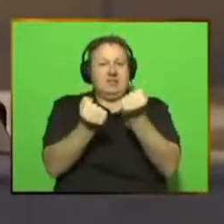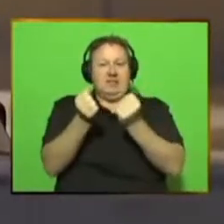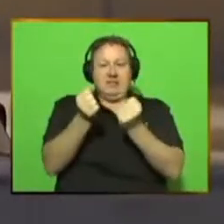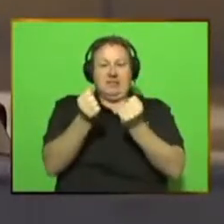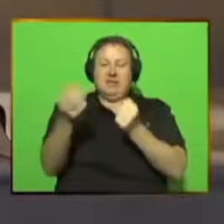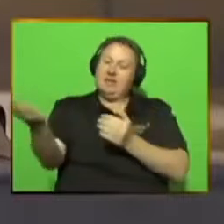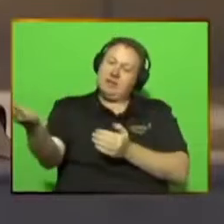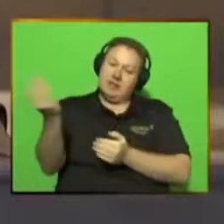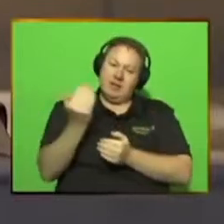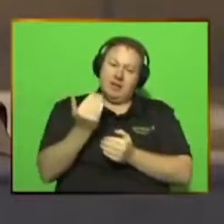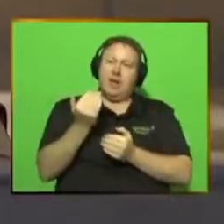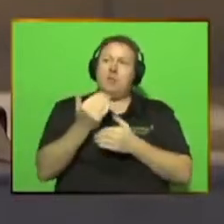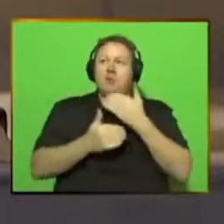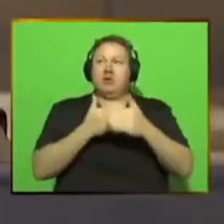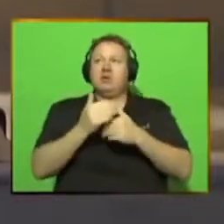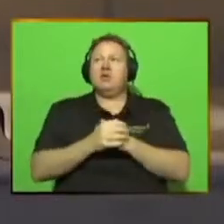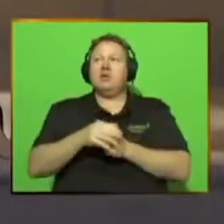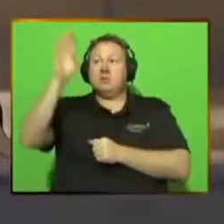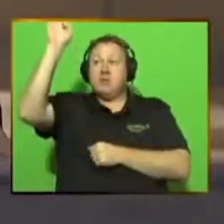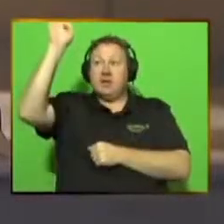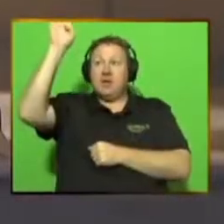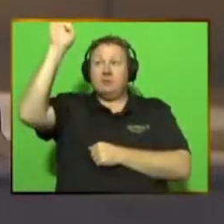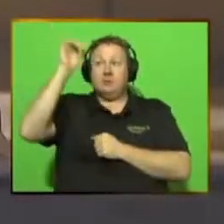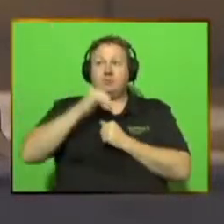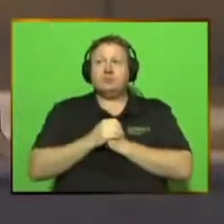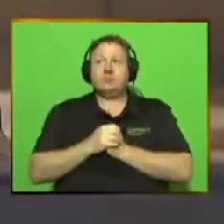and proceed. Speaker.